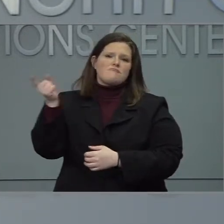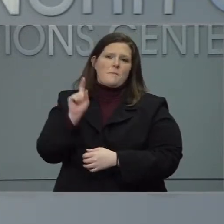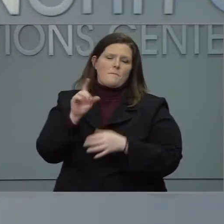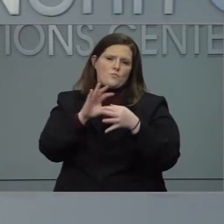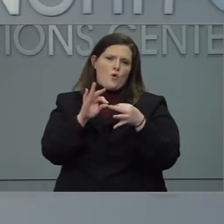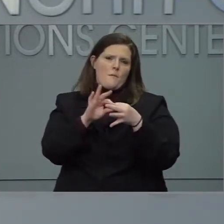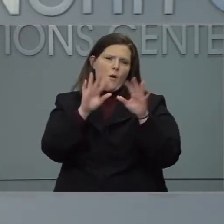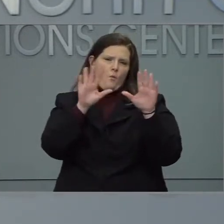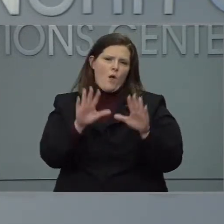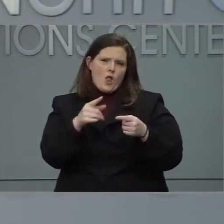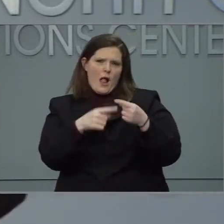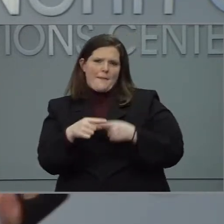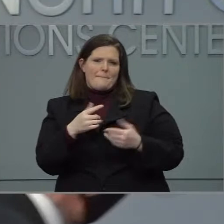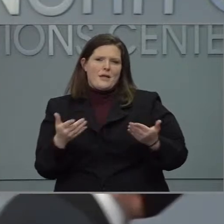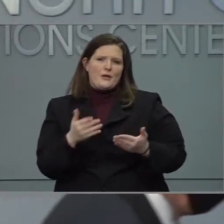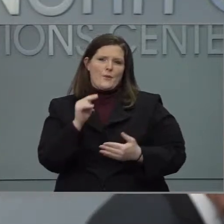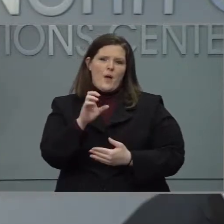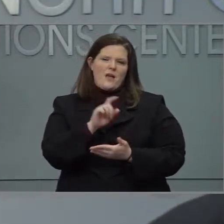state. Will?